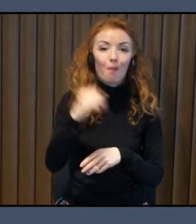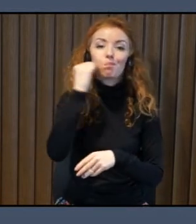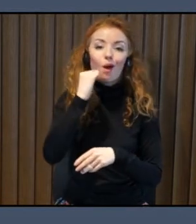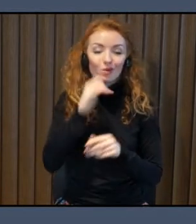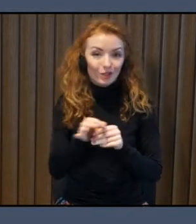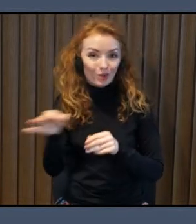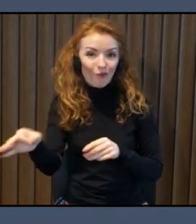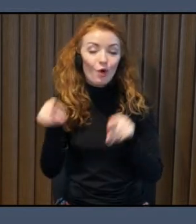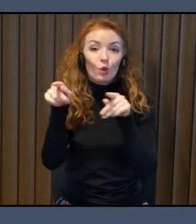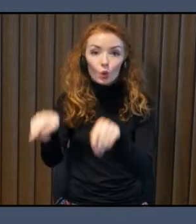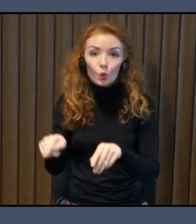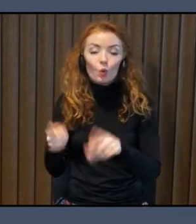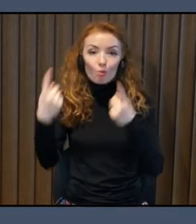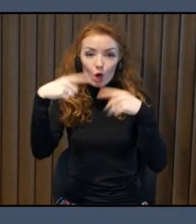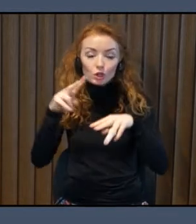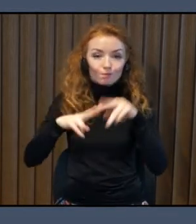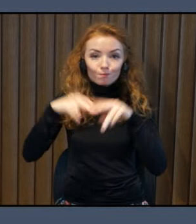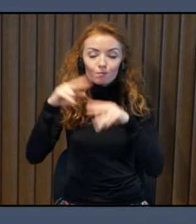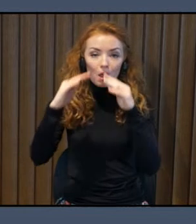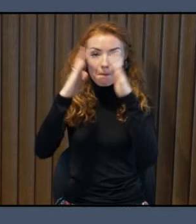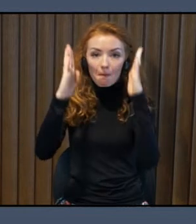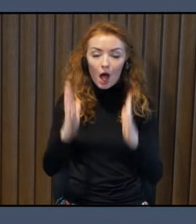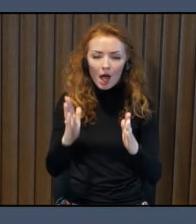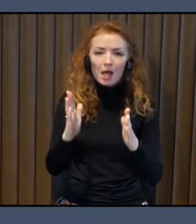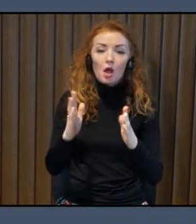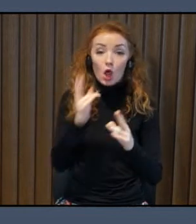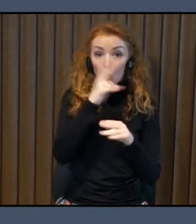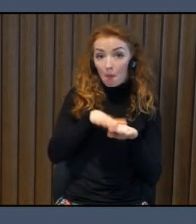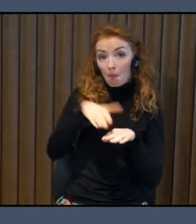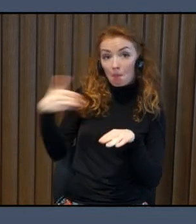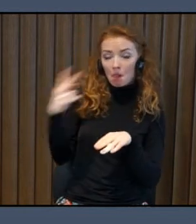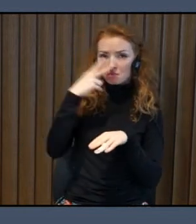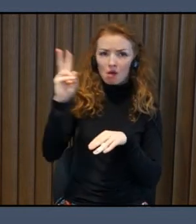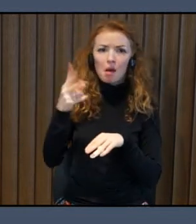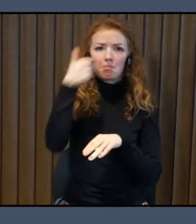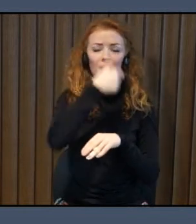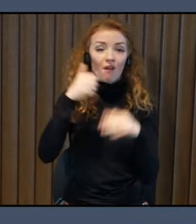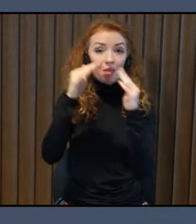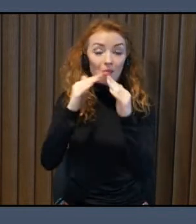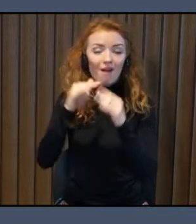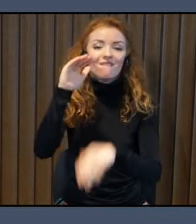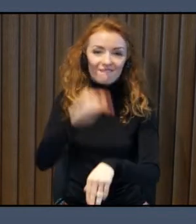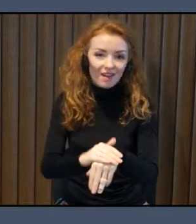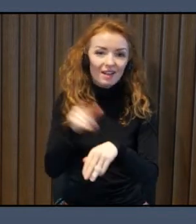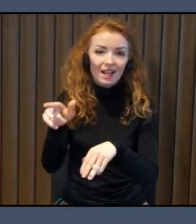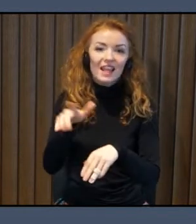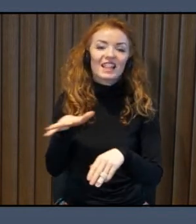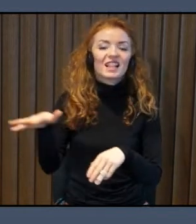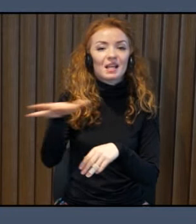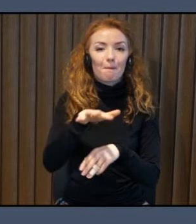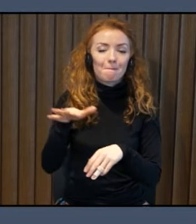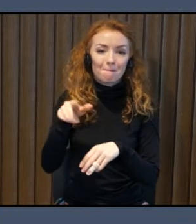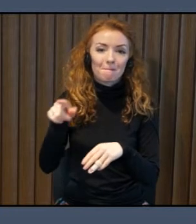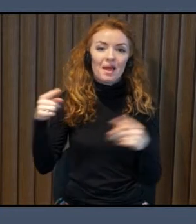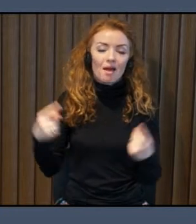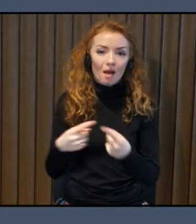Next award will be sent to Zemgale region. There is a special building.